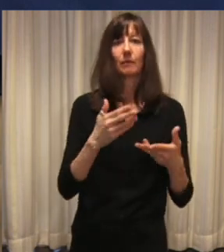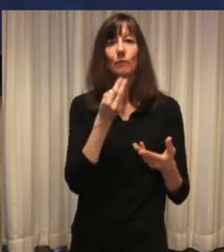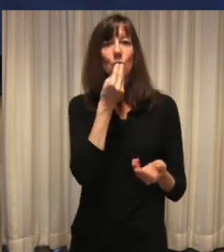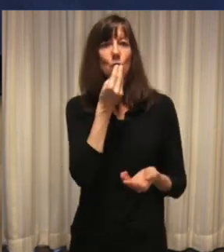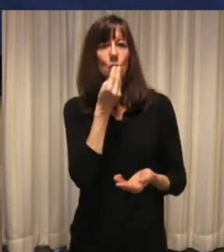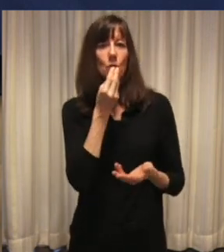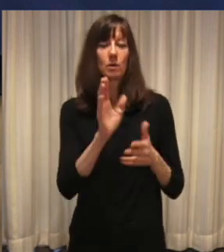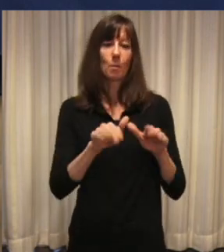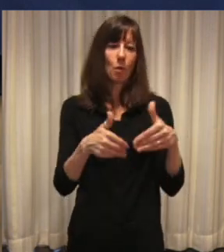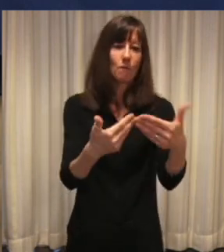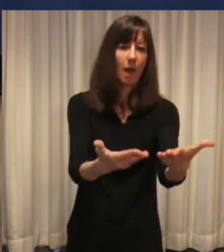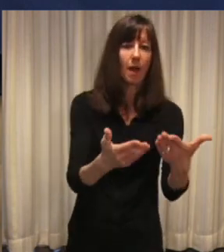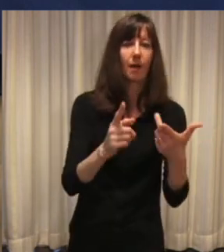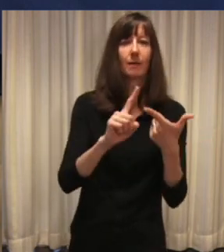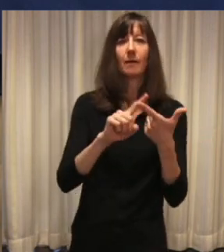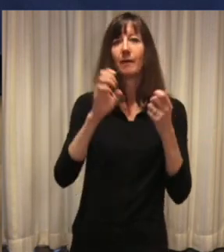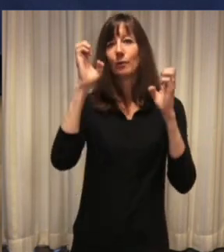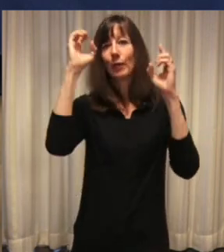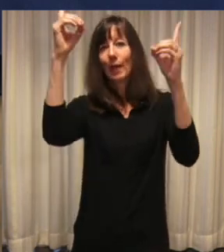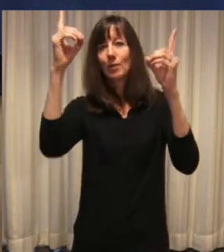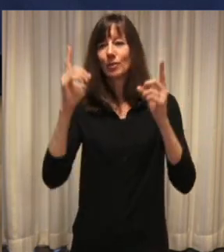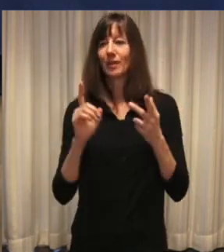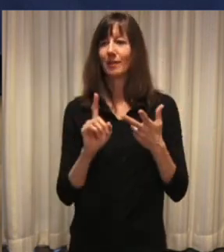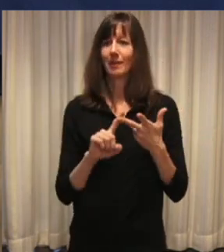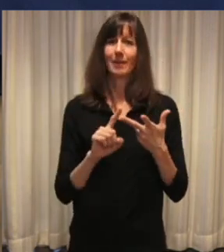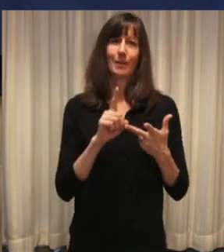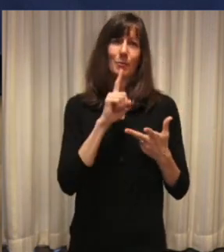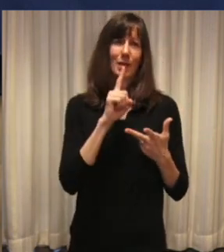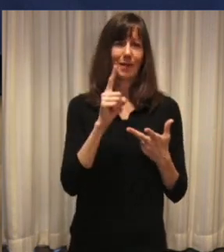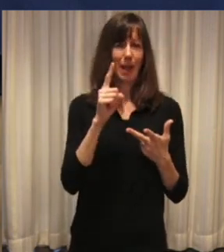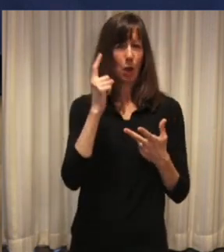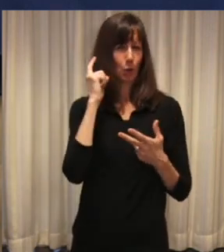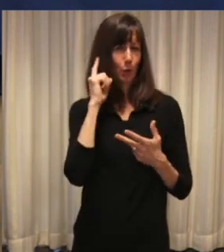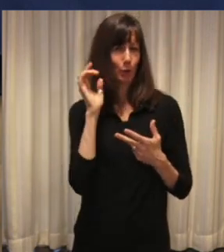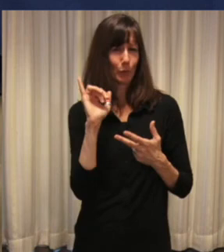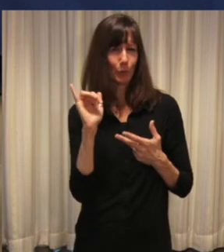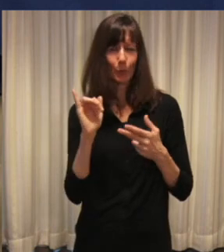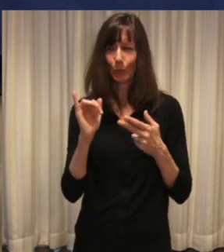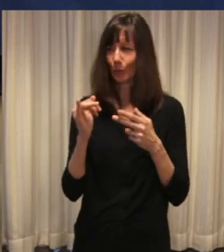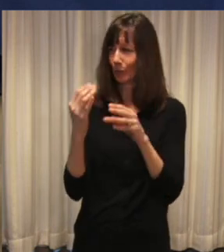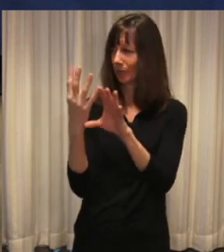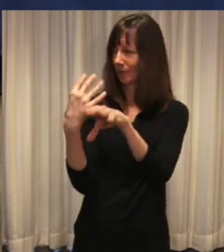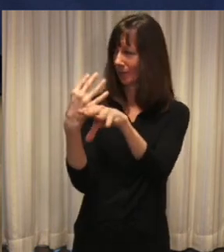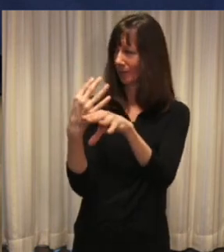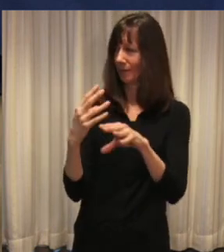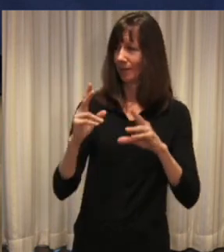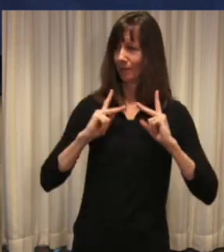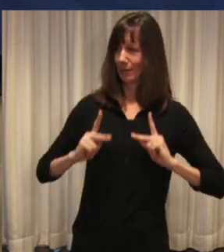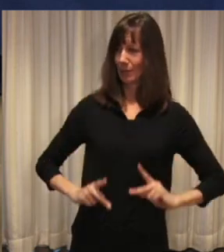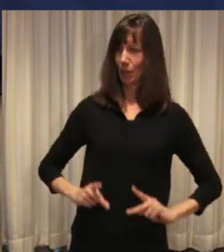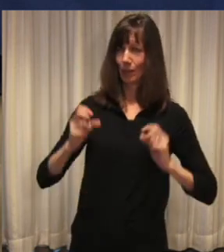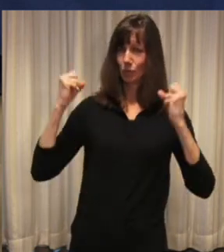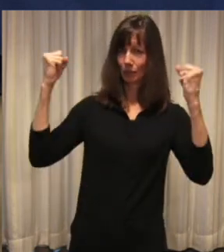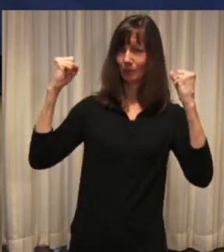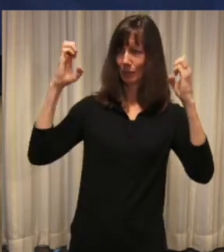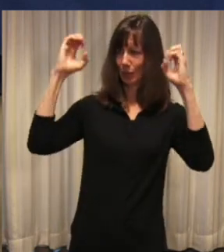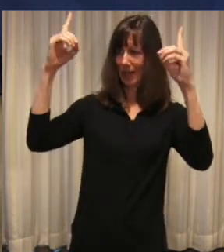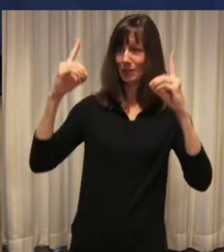provide that education. You're even doing phys ed virtually, I heard, sure, which is cool. I need one of those